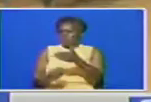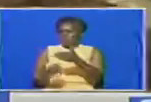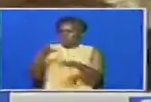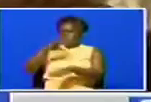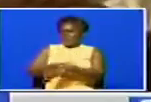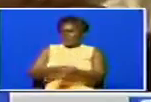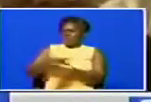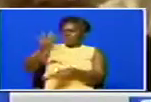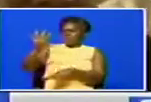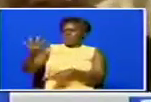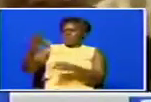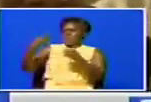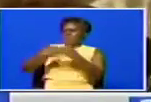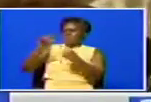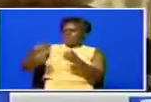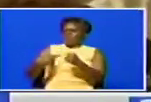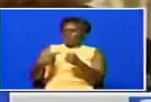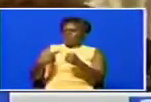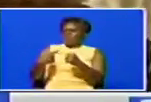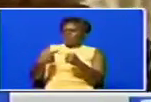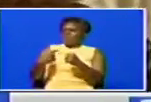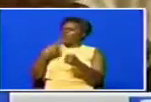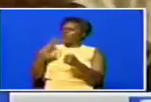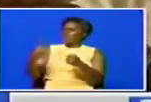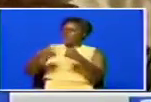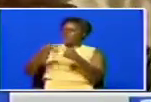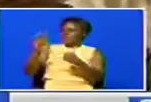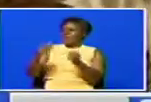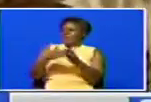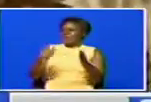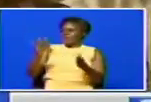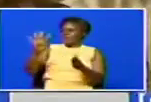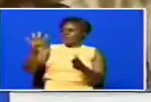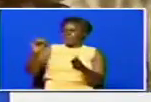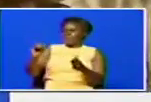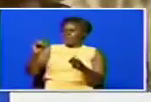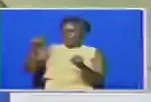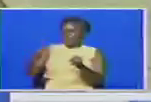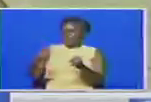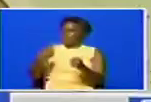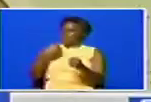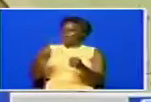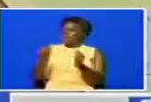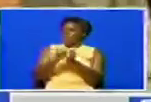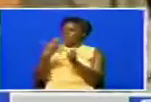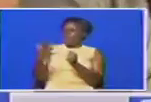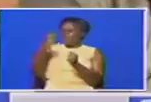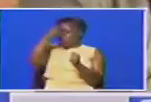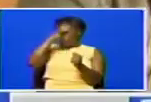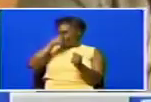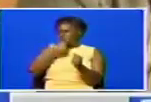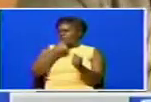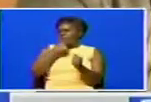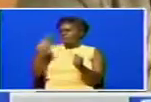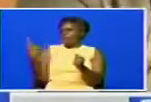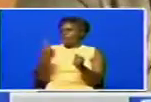garnered 58,286 votes against Ng'ang'a's 50,115, making Thika town constituency